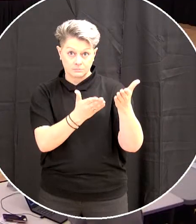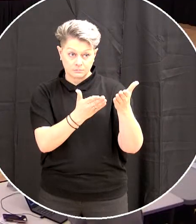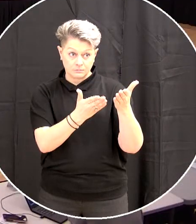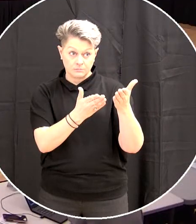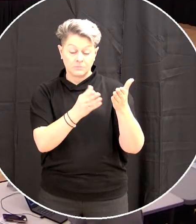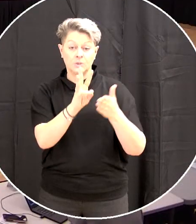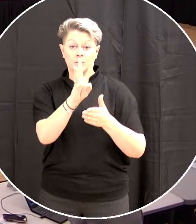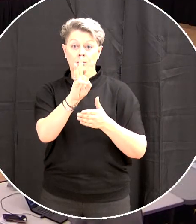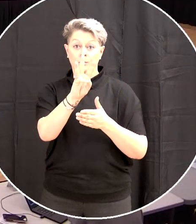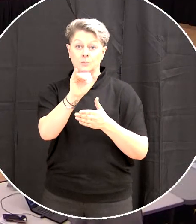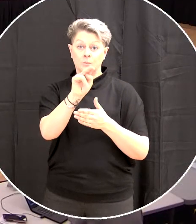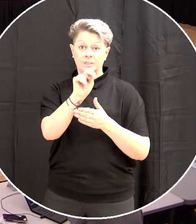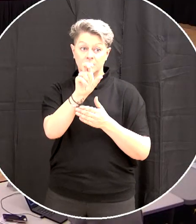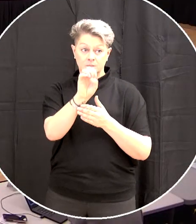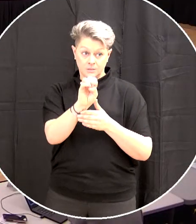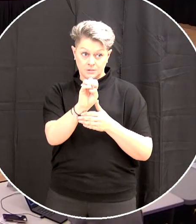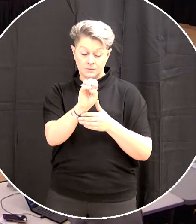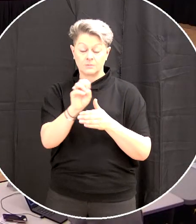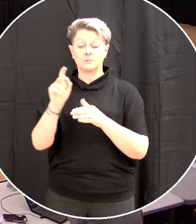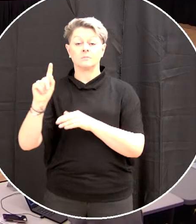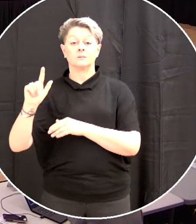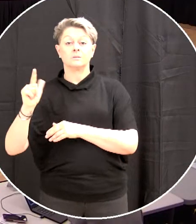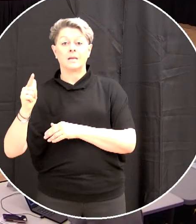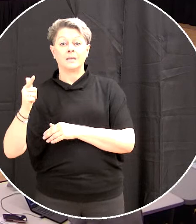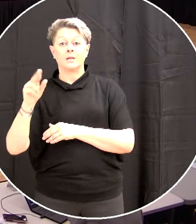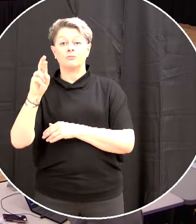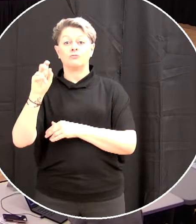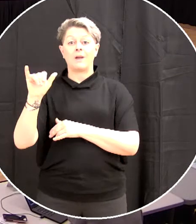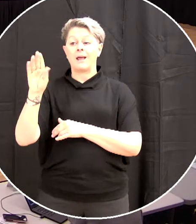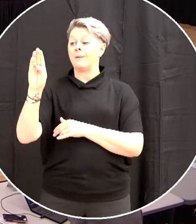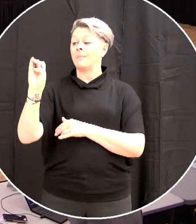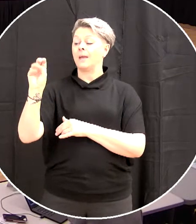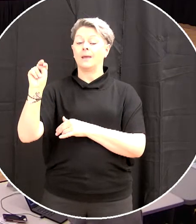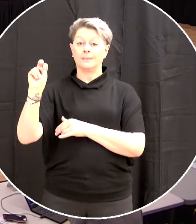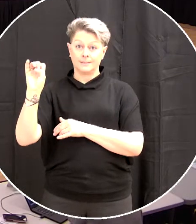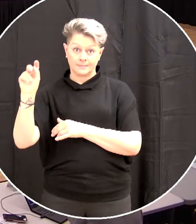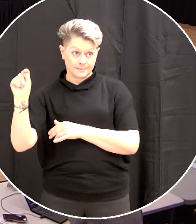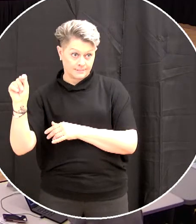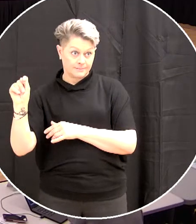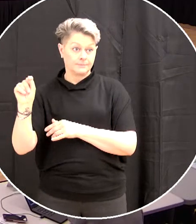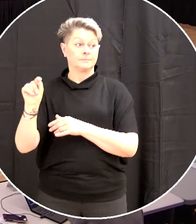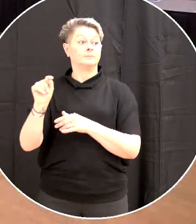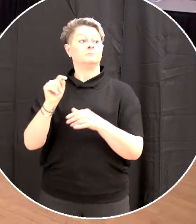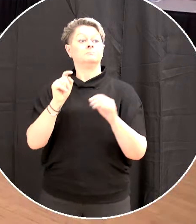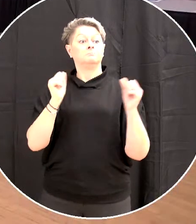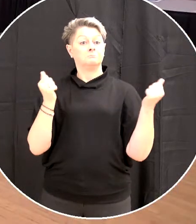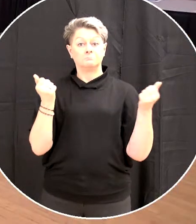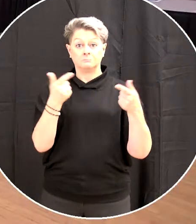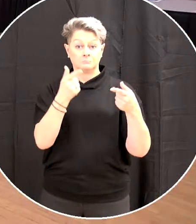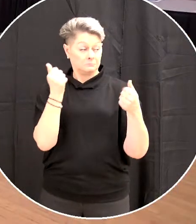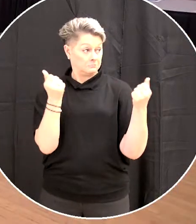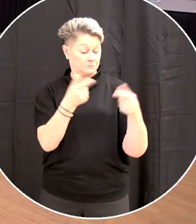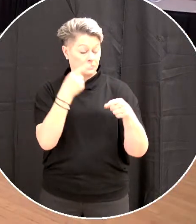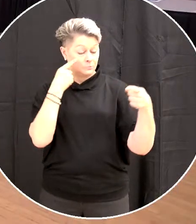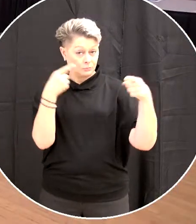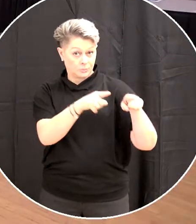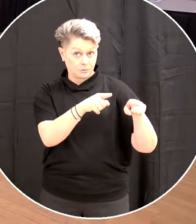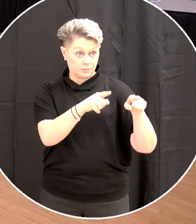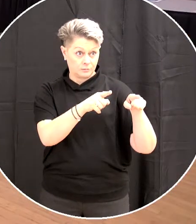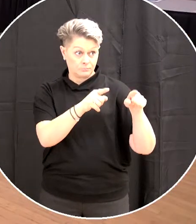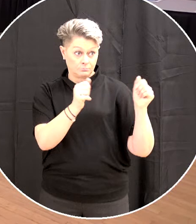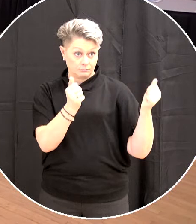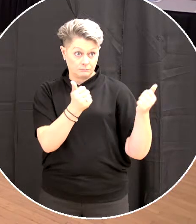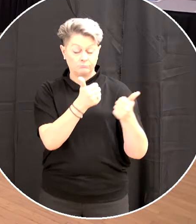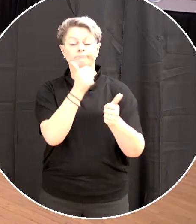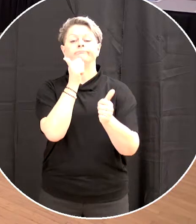Wintz, seconded by Ray Bennett, to accept the minutes as presented. All in favor of the motion? Those against? Motion